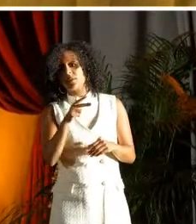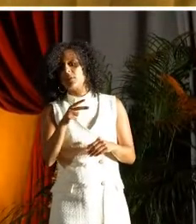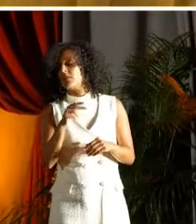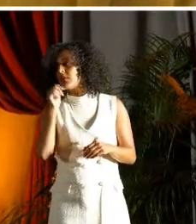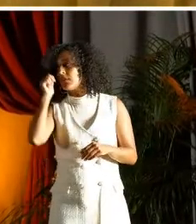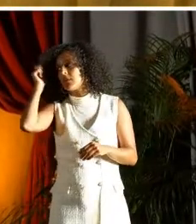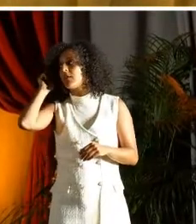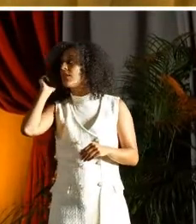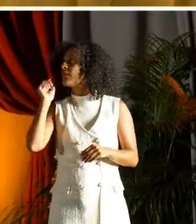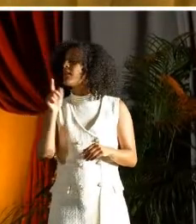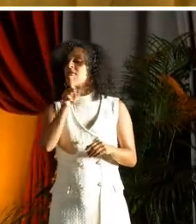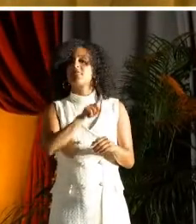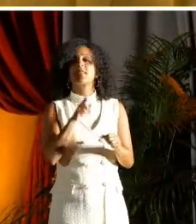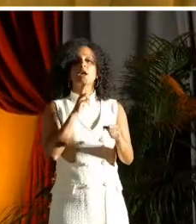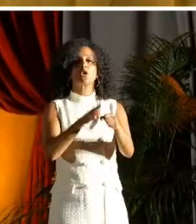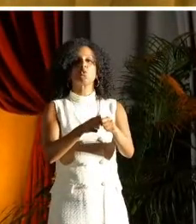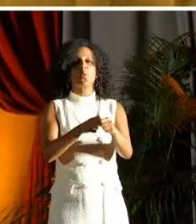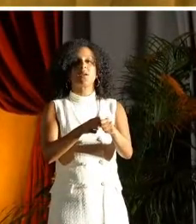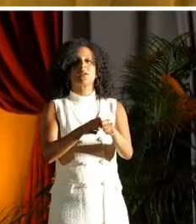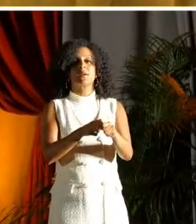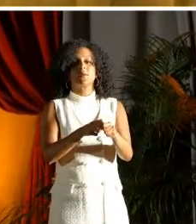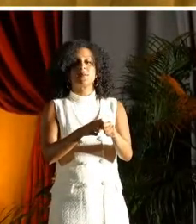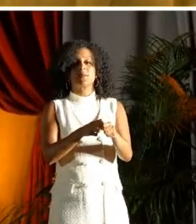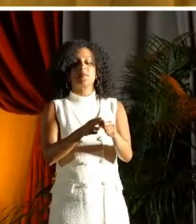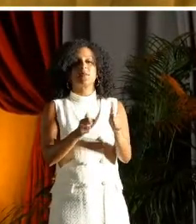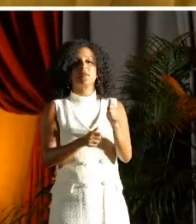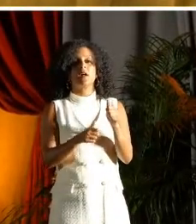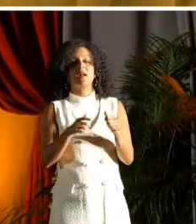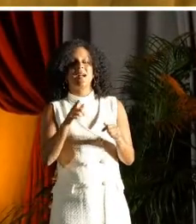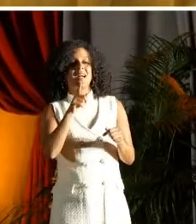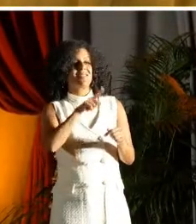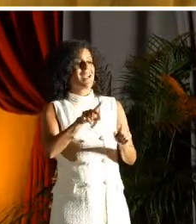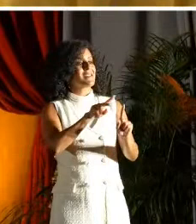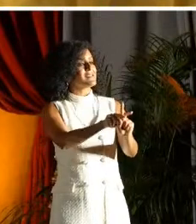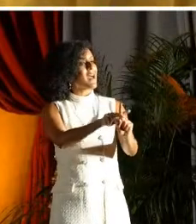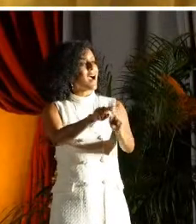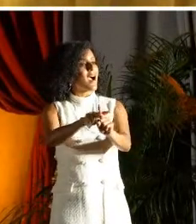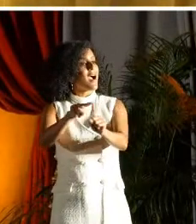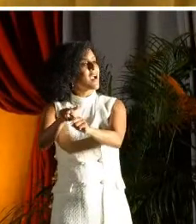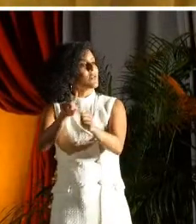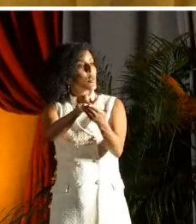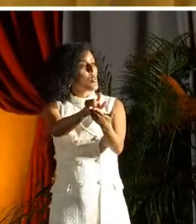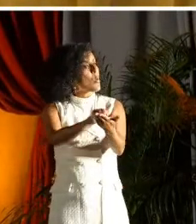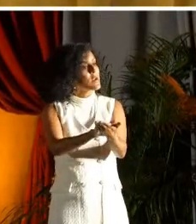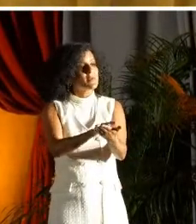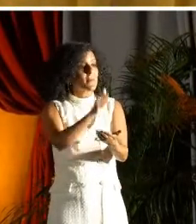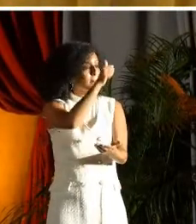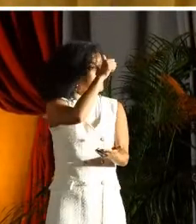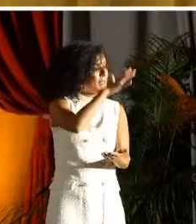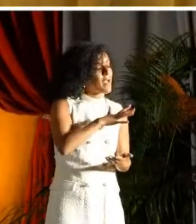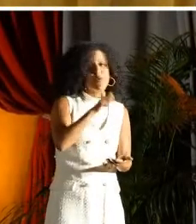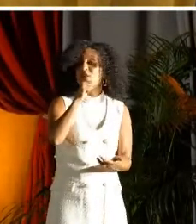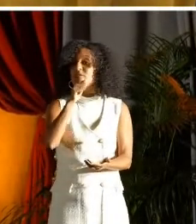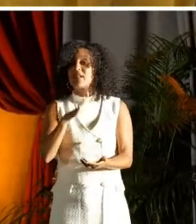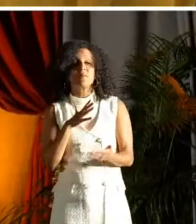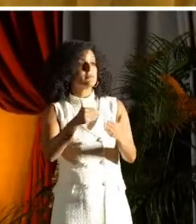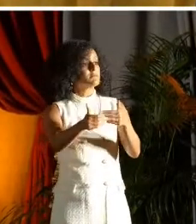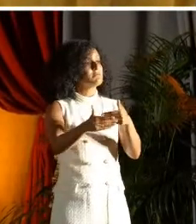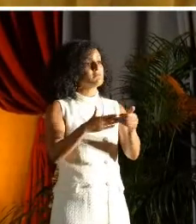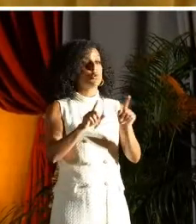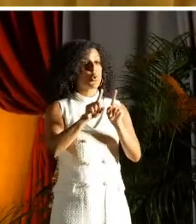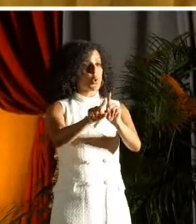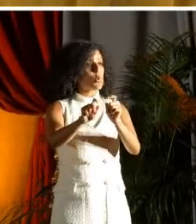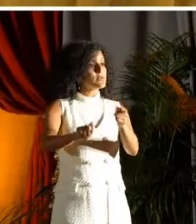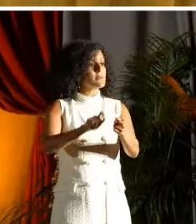Marshall, they joined him on the NAACP side, and he just assigned the lawyers, male or female, to go to certain